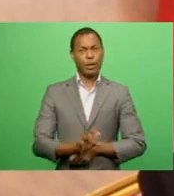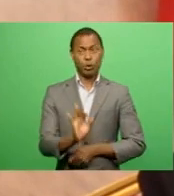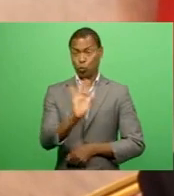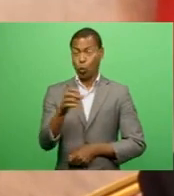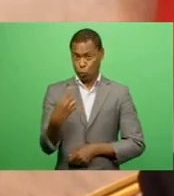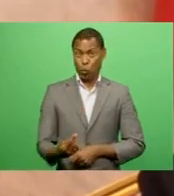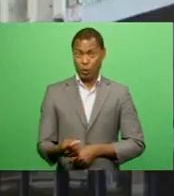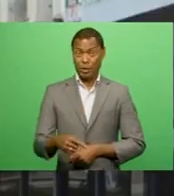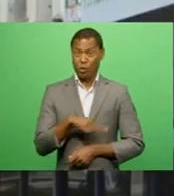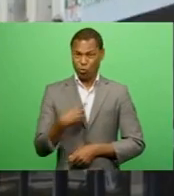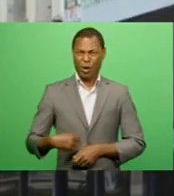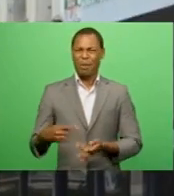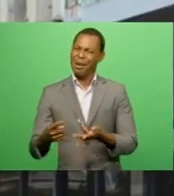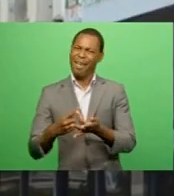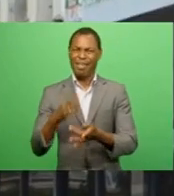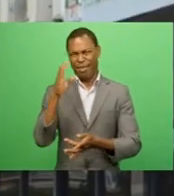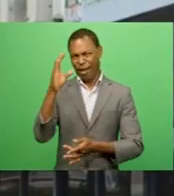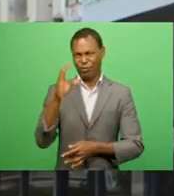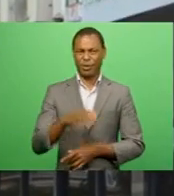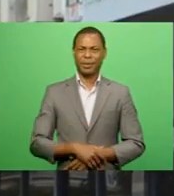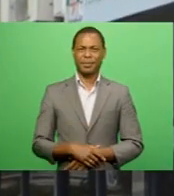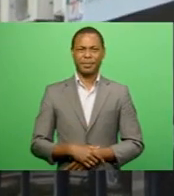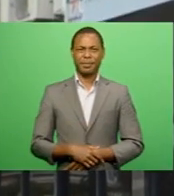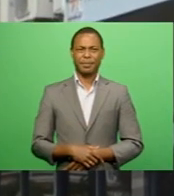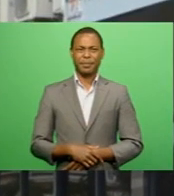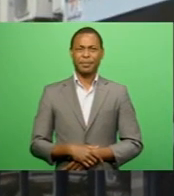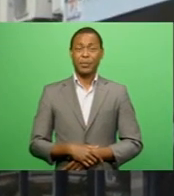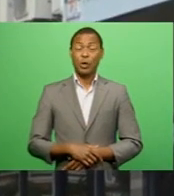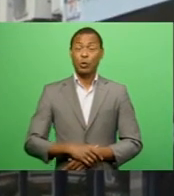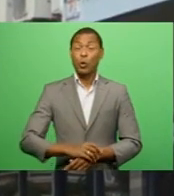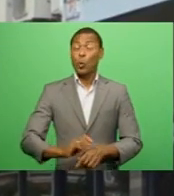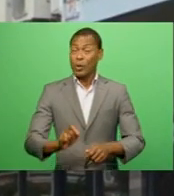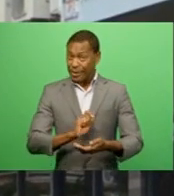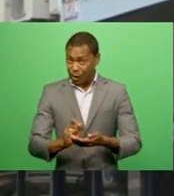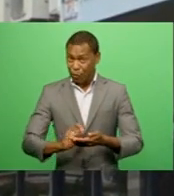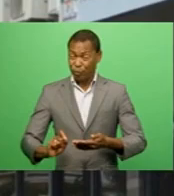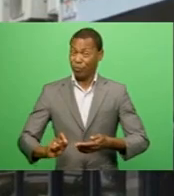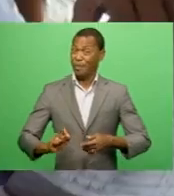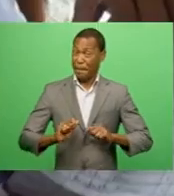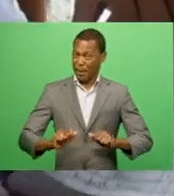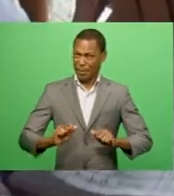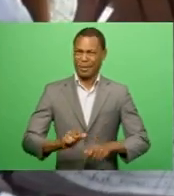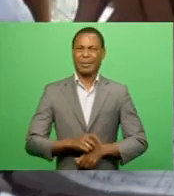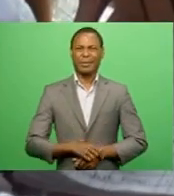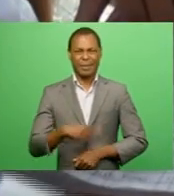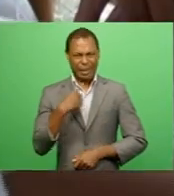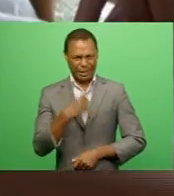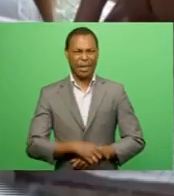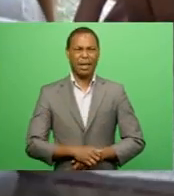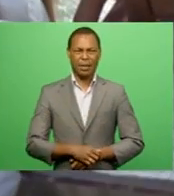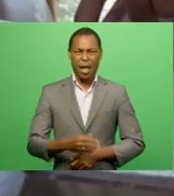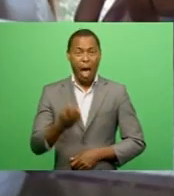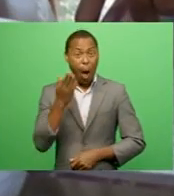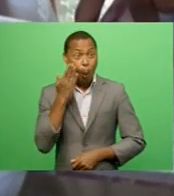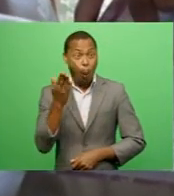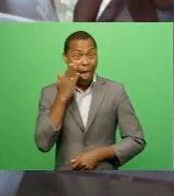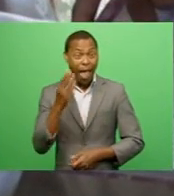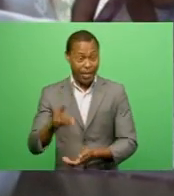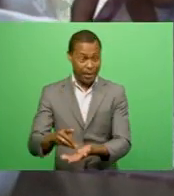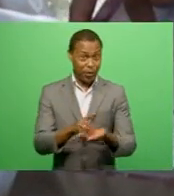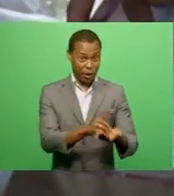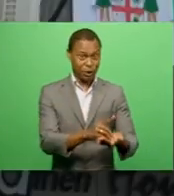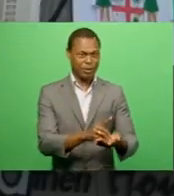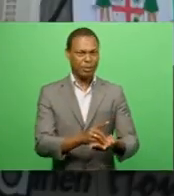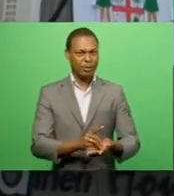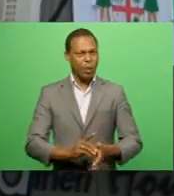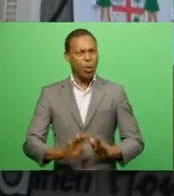also many other countries. Permanent Secretary for Health, Dr. James Fong, says they are aware of the donation. However, they are waiting